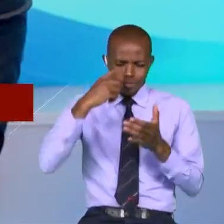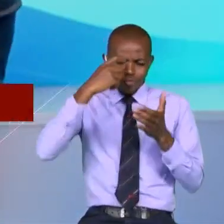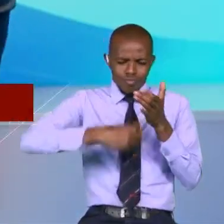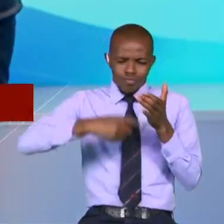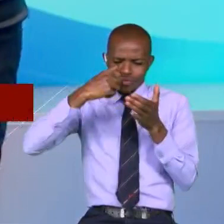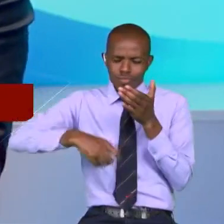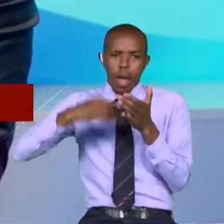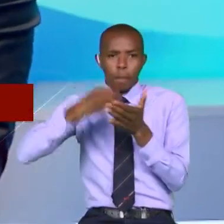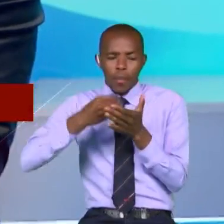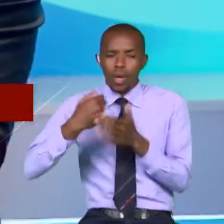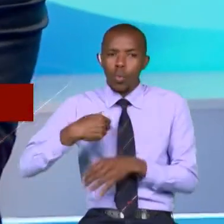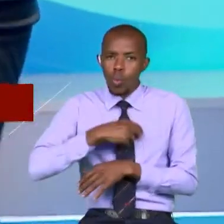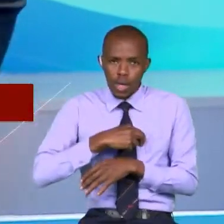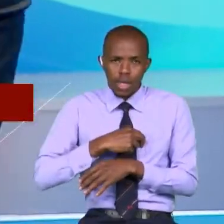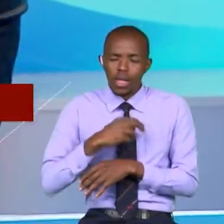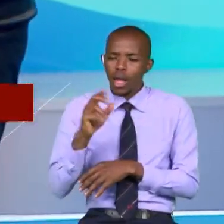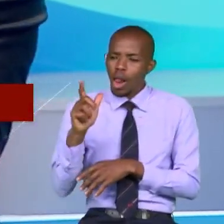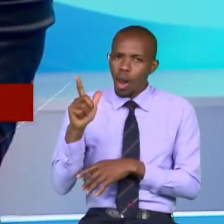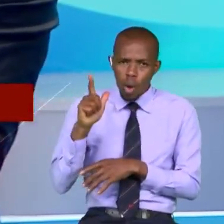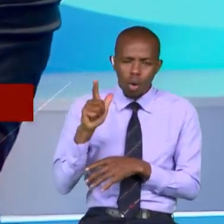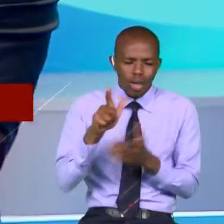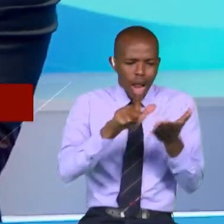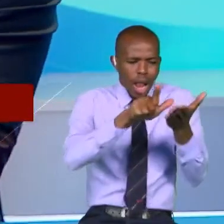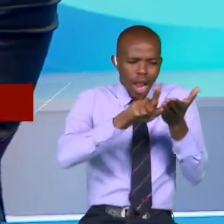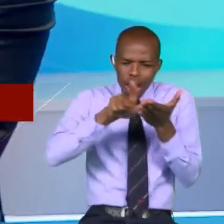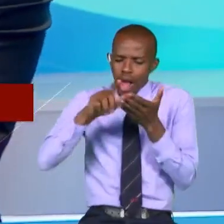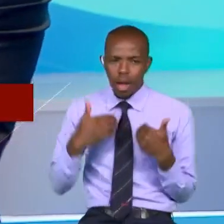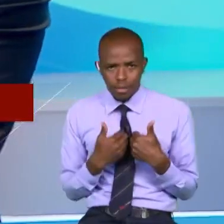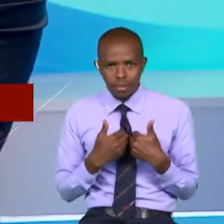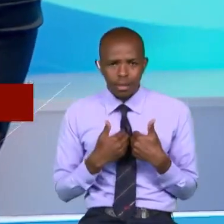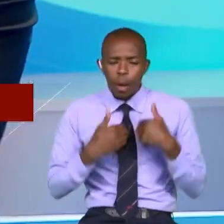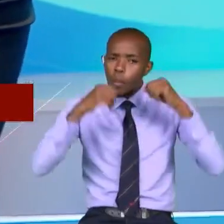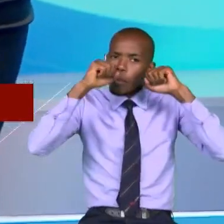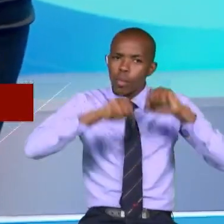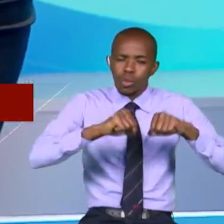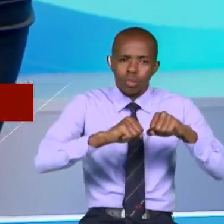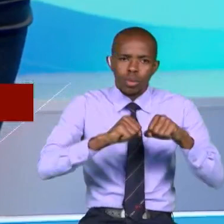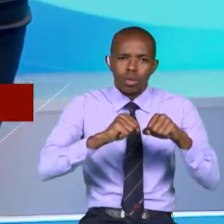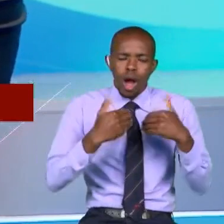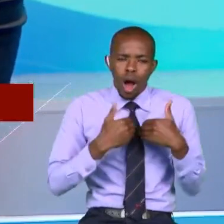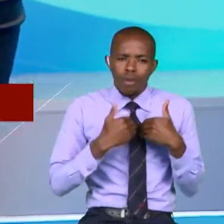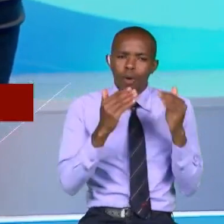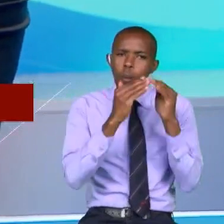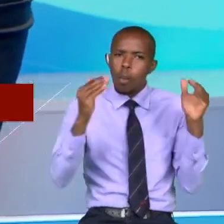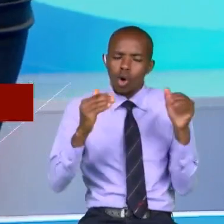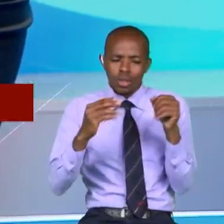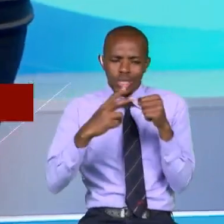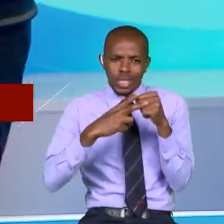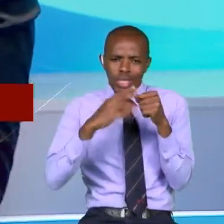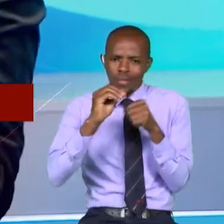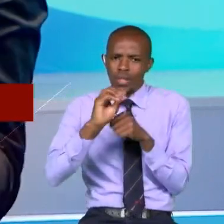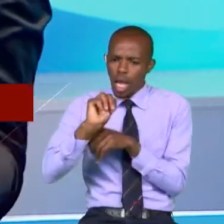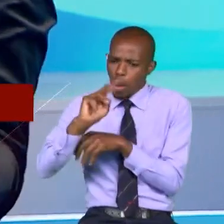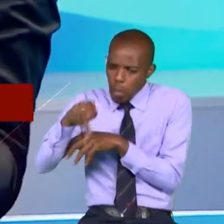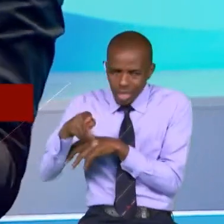seen the amount of money the loans, the debts that we have. Yes. Do we have the capacity to have additional 70 members of parliament?